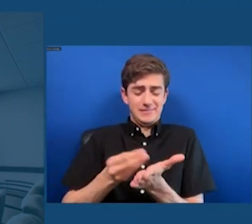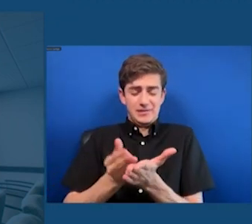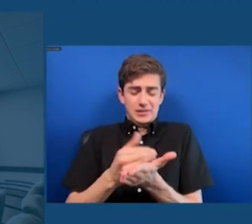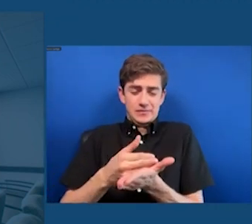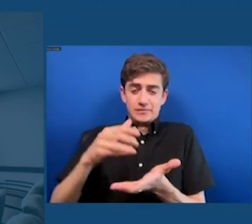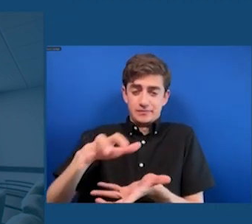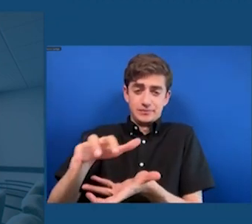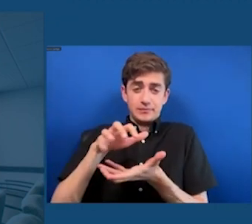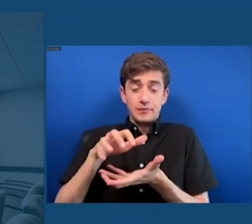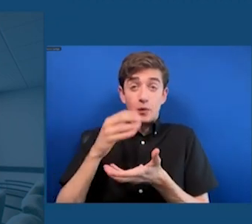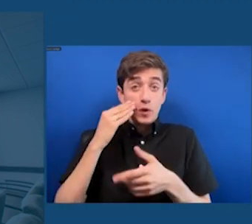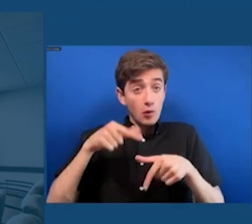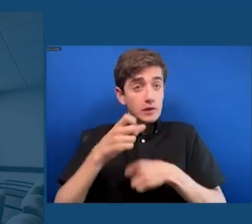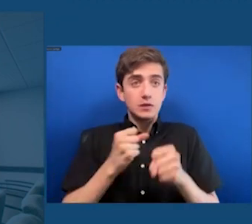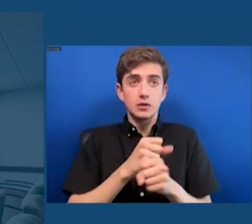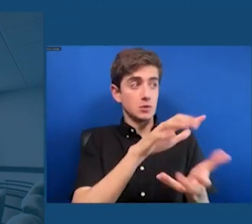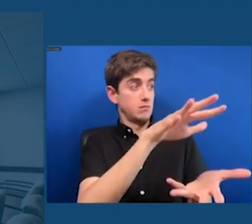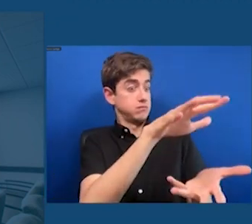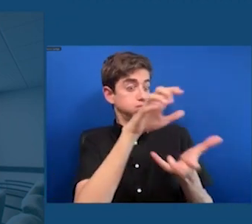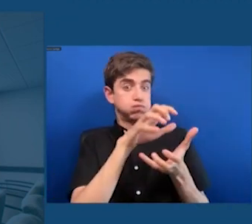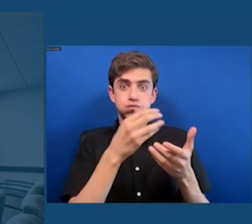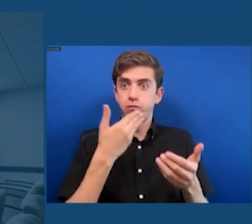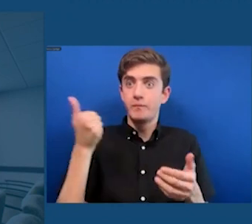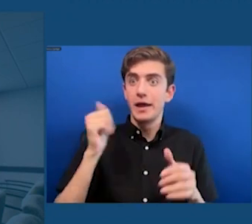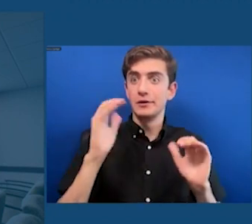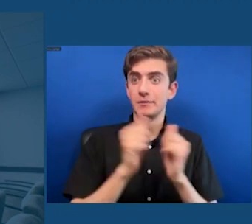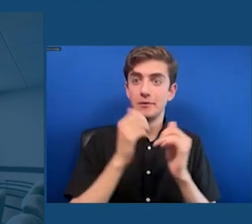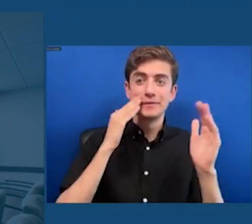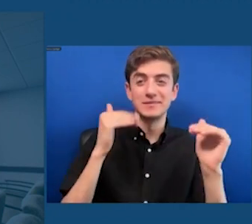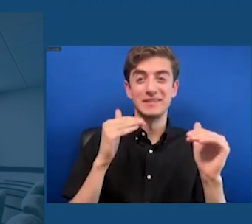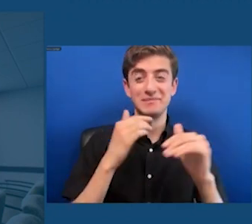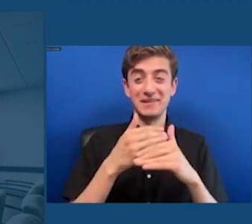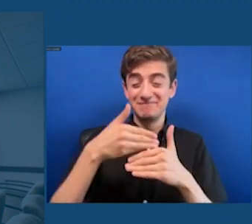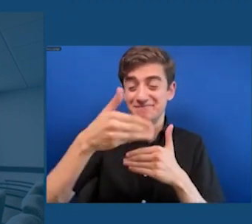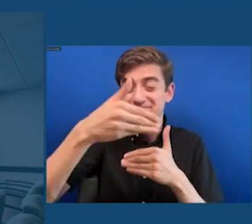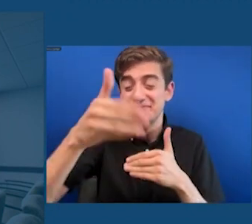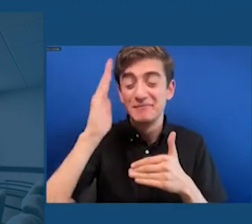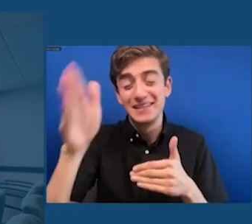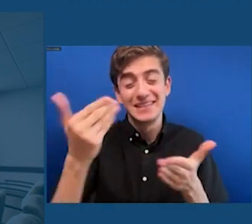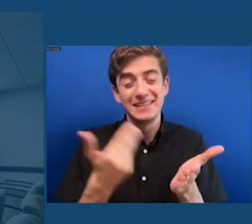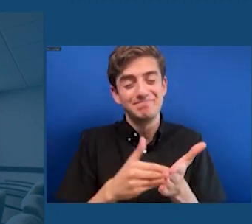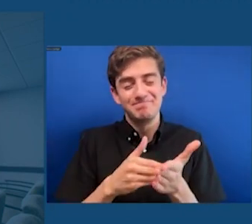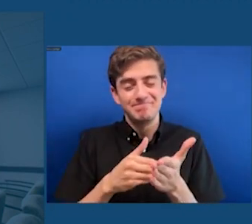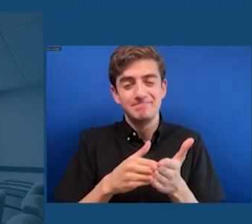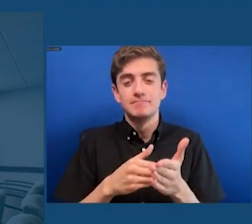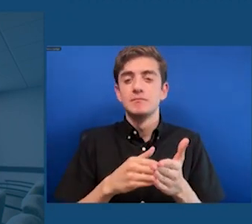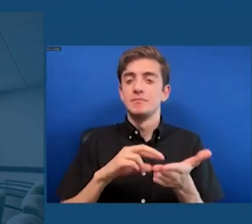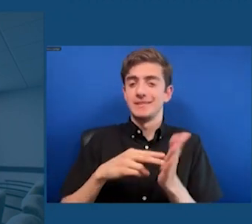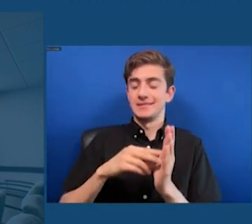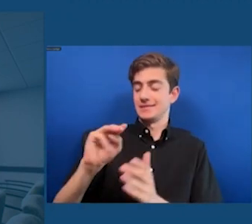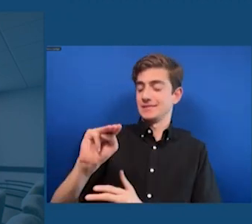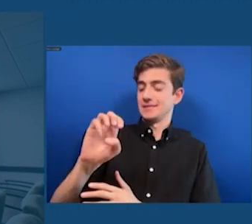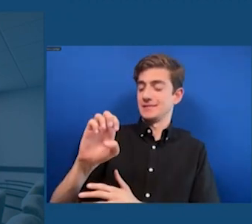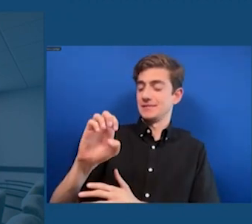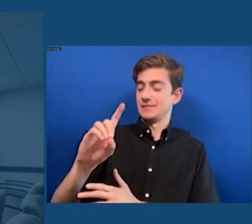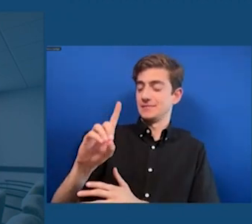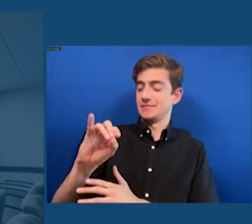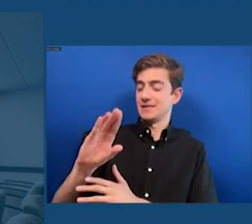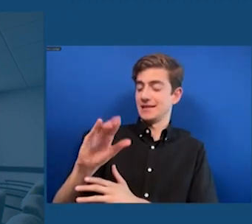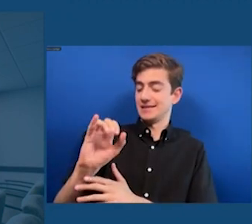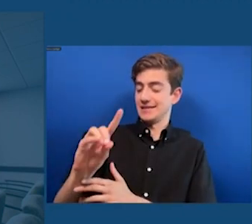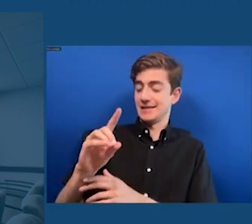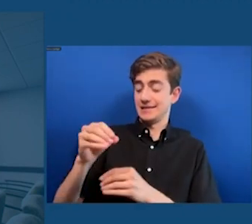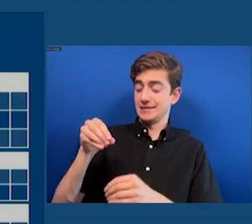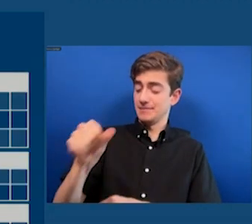expect that to be the case every year. We must scrutinize Medicaid spending so we can continue to provide